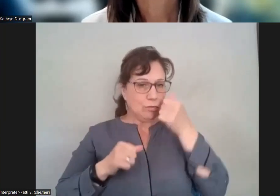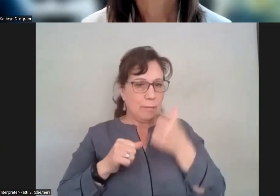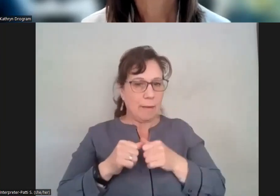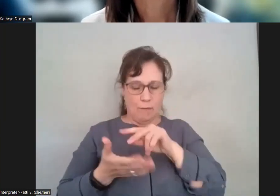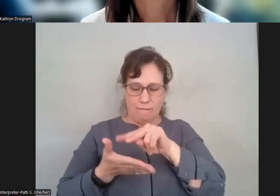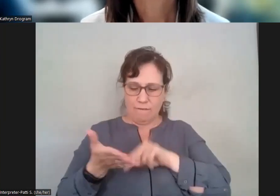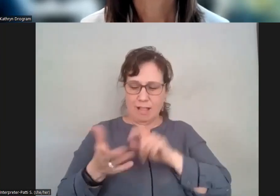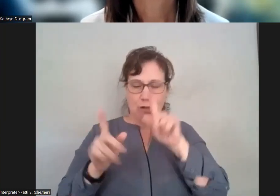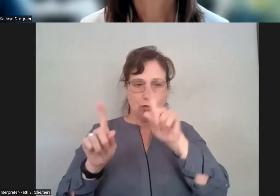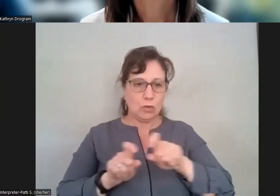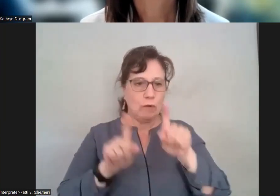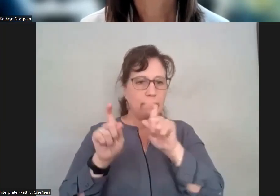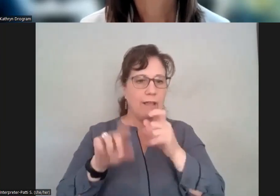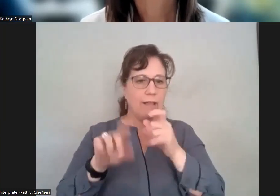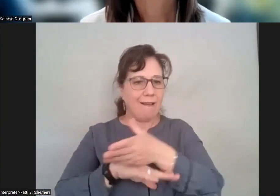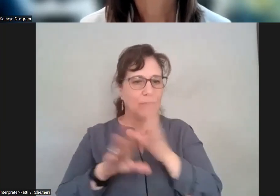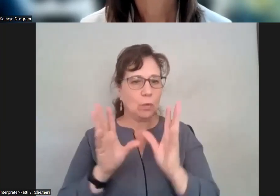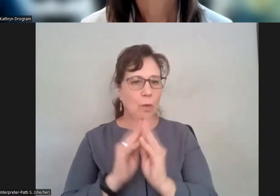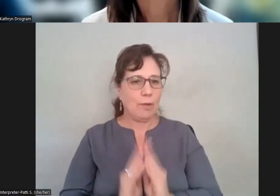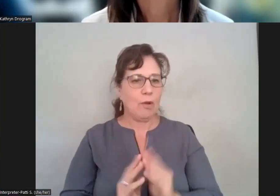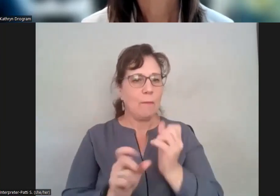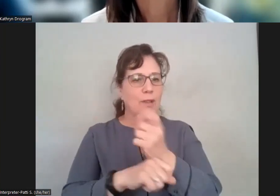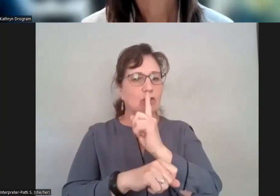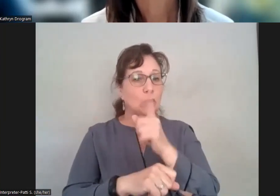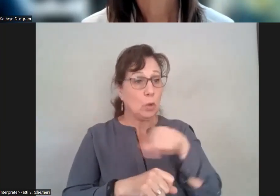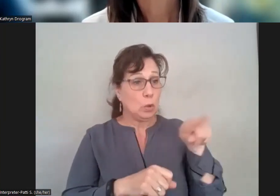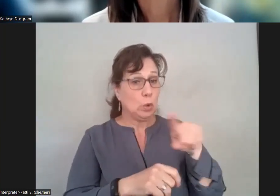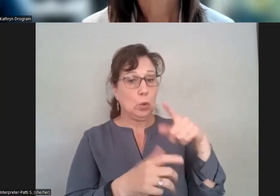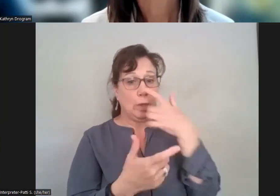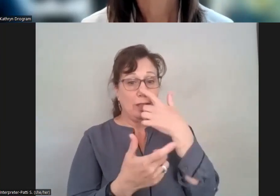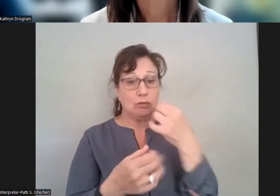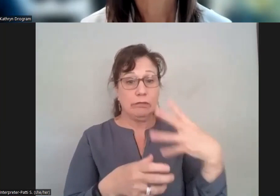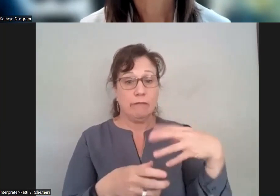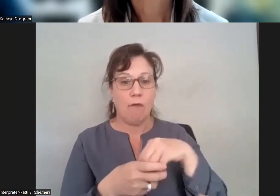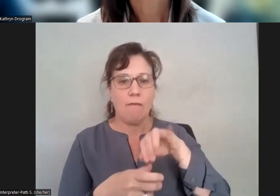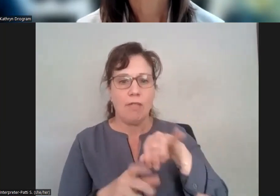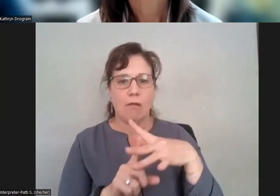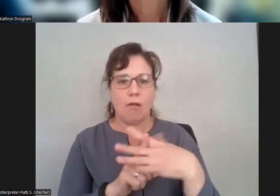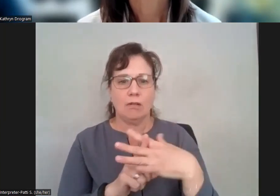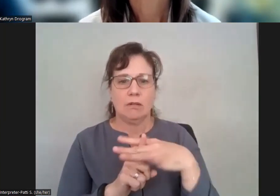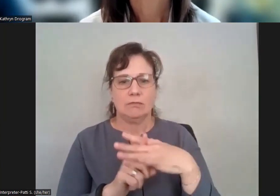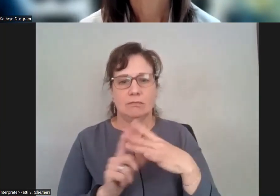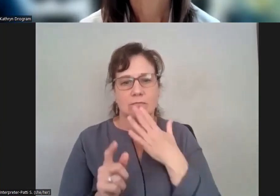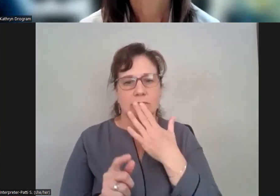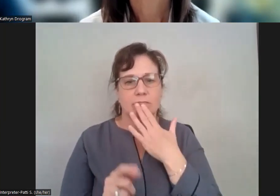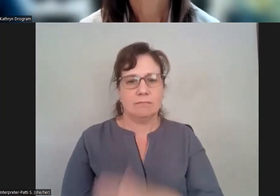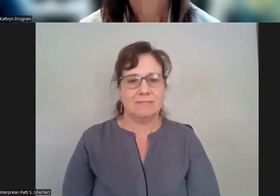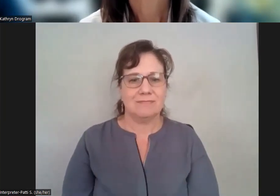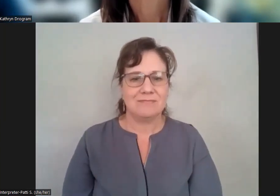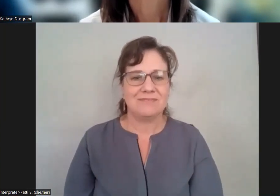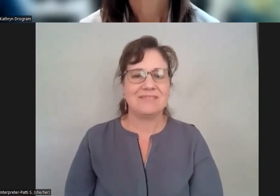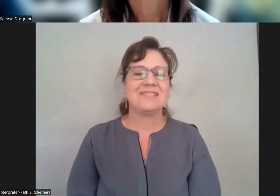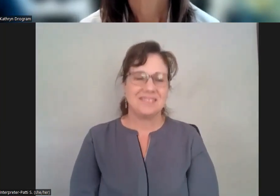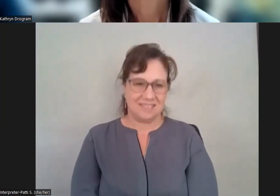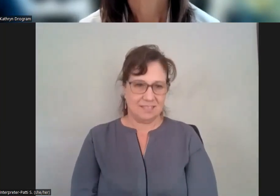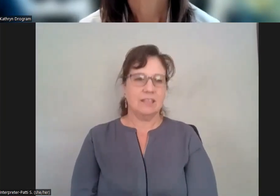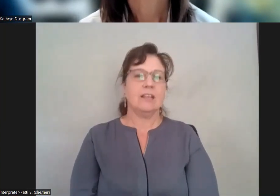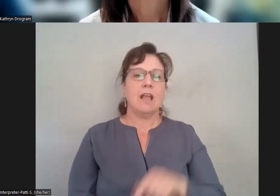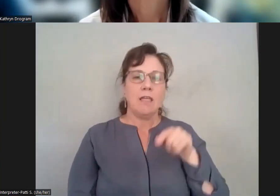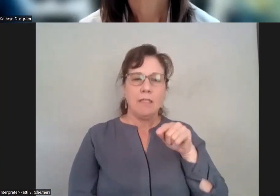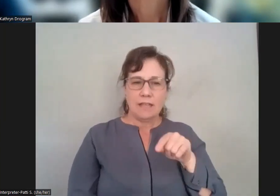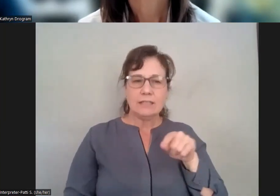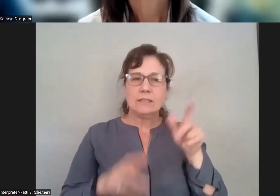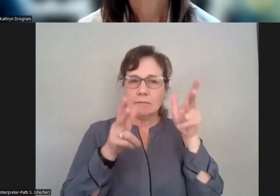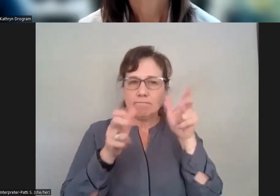following this webinar to make sure we are providing content that you are interested in hearing about. This webinar has been recorded, and an email with a